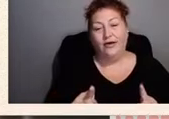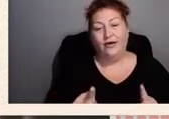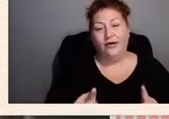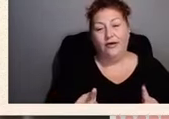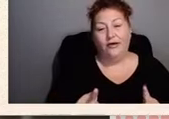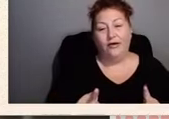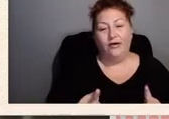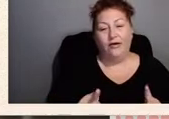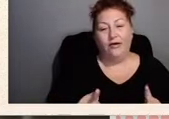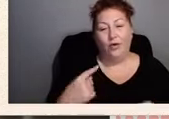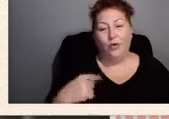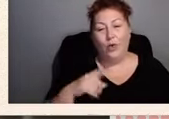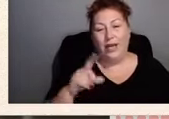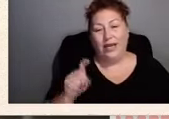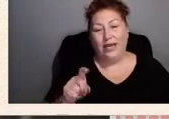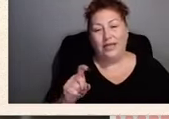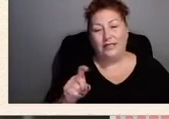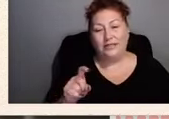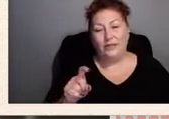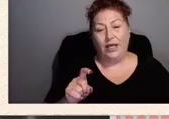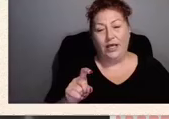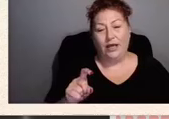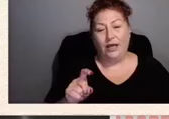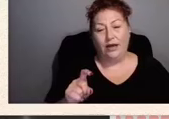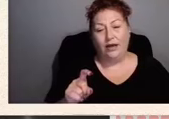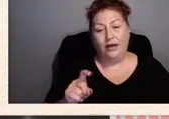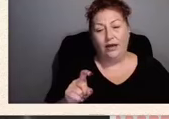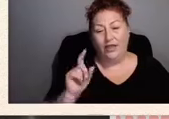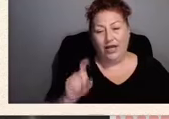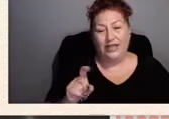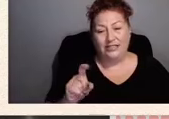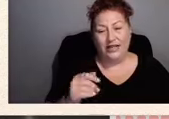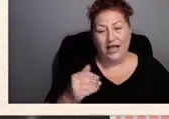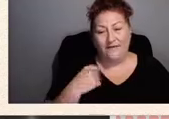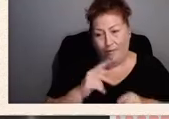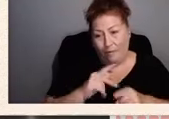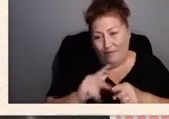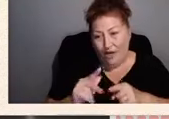we need to be there needs to be a professionality line